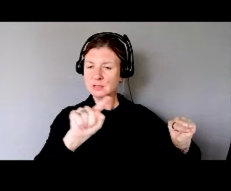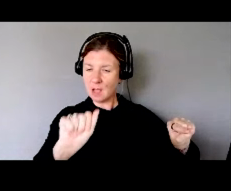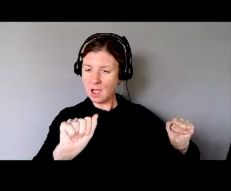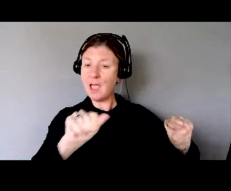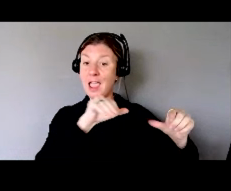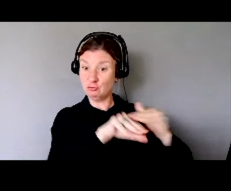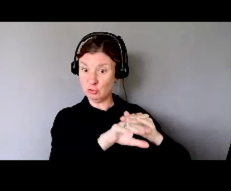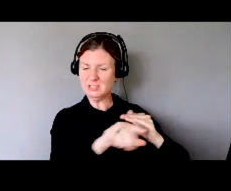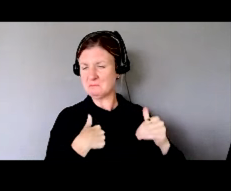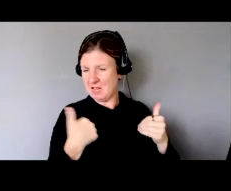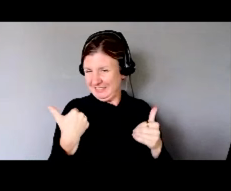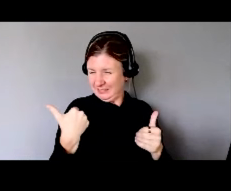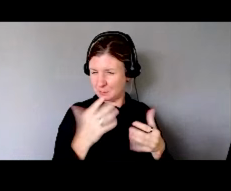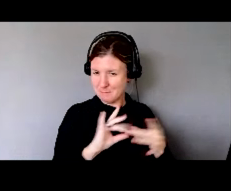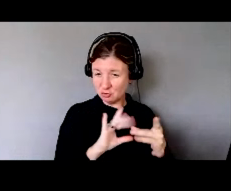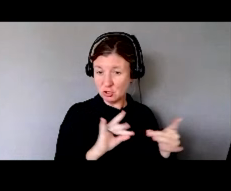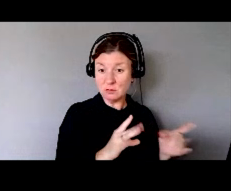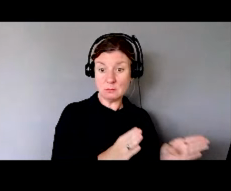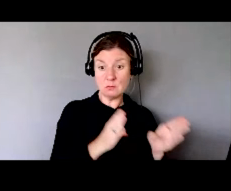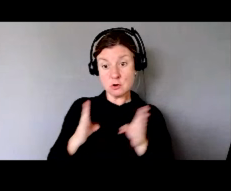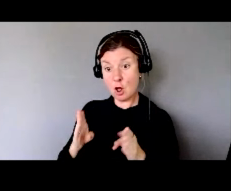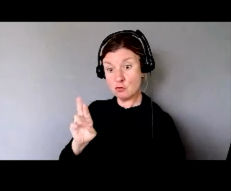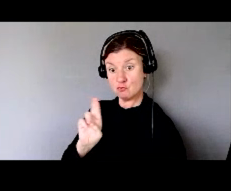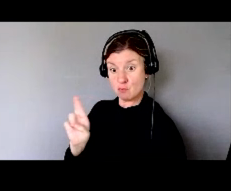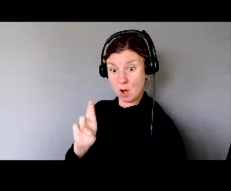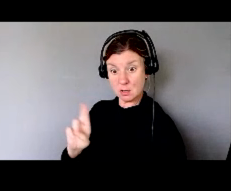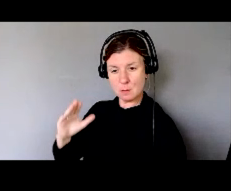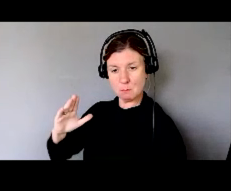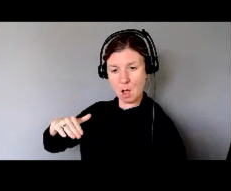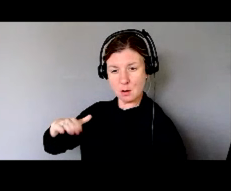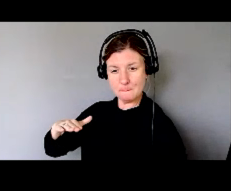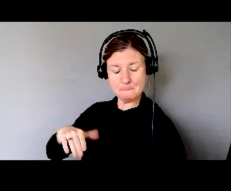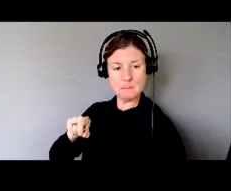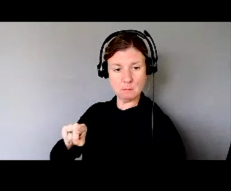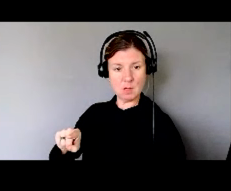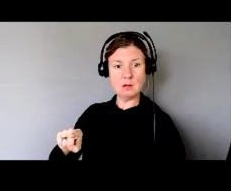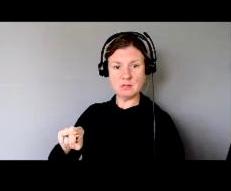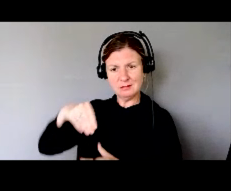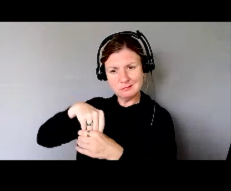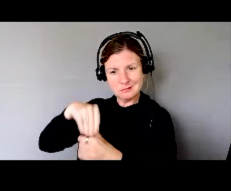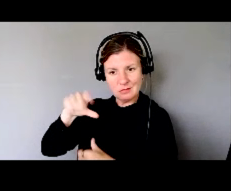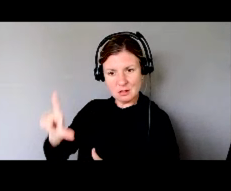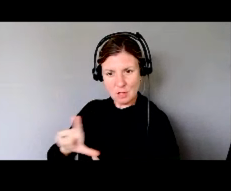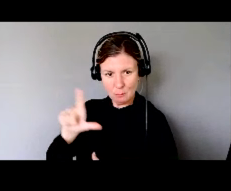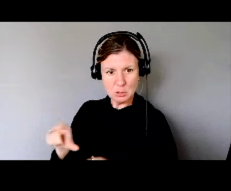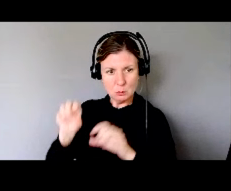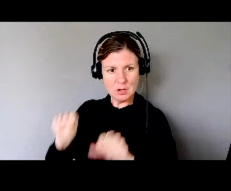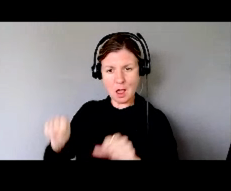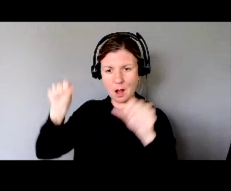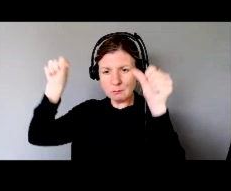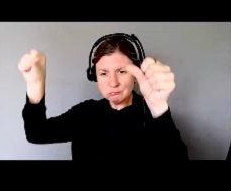The second lower right image shows the interior of the library, where artwork could be considered